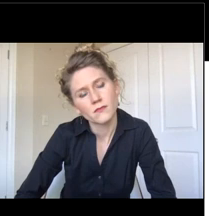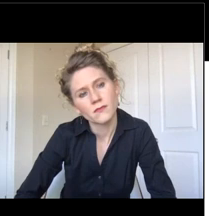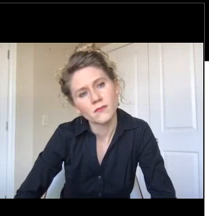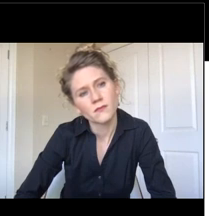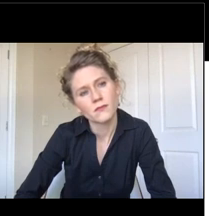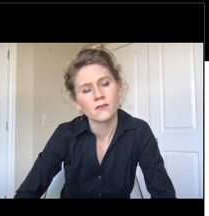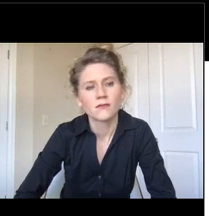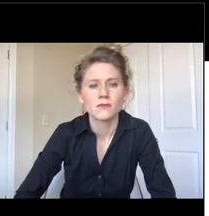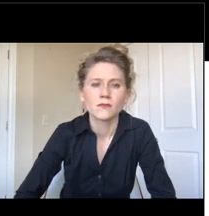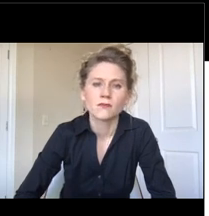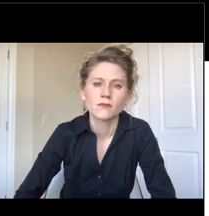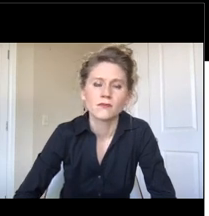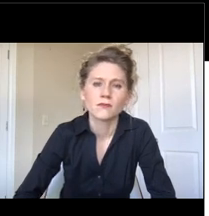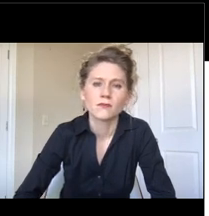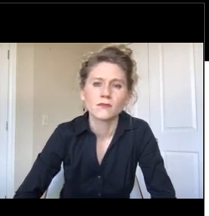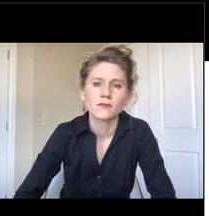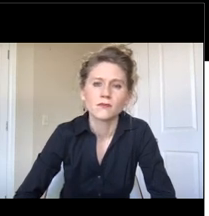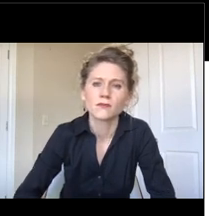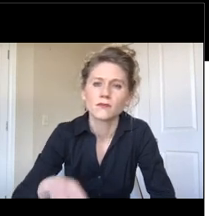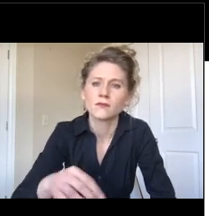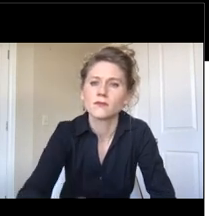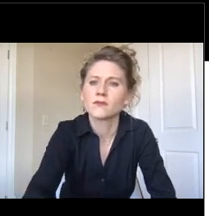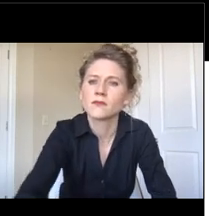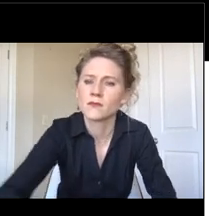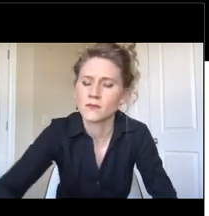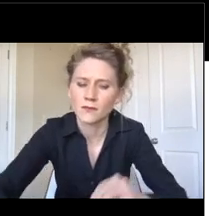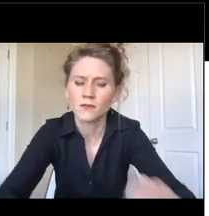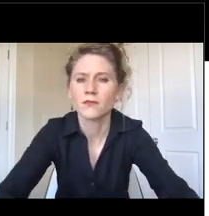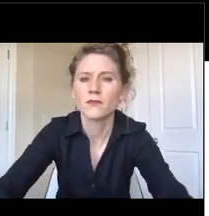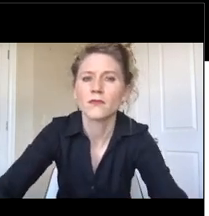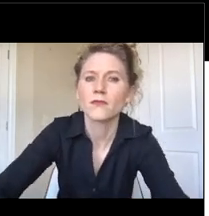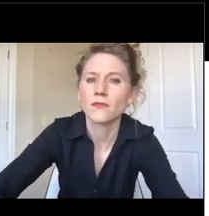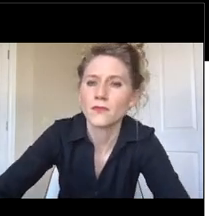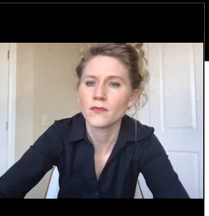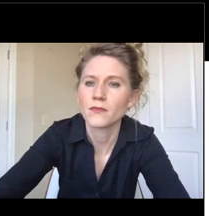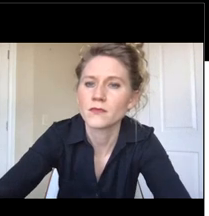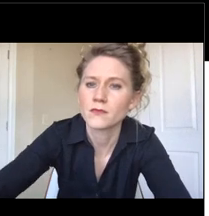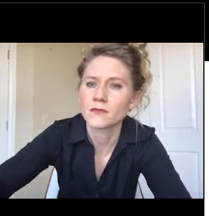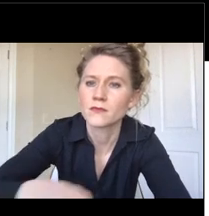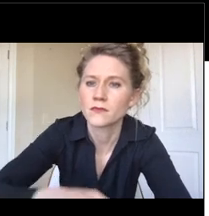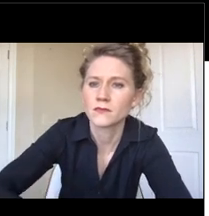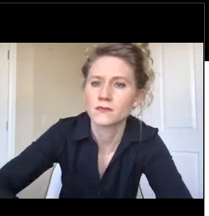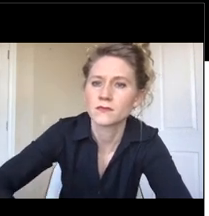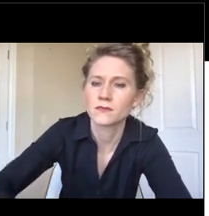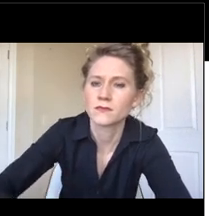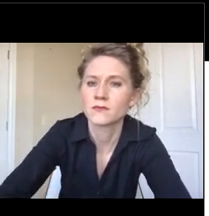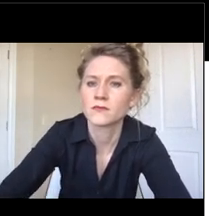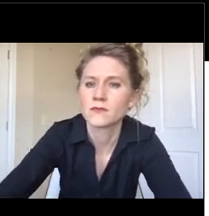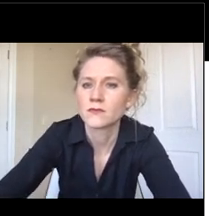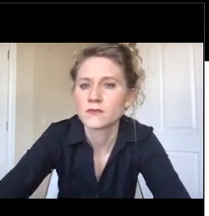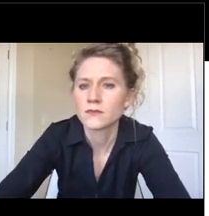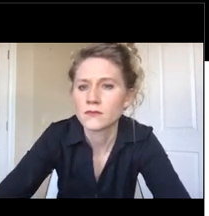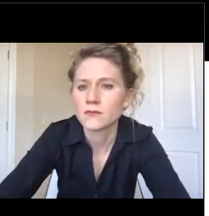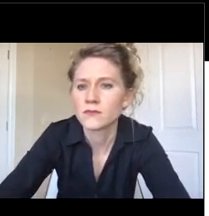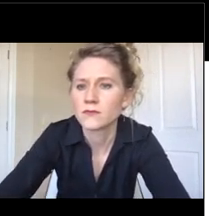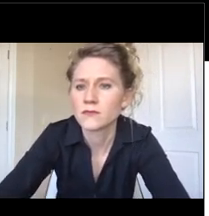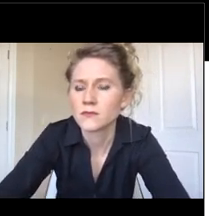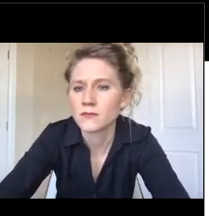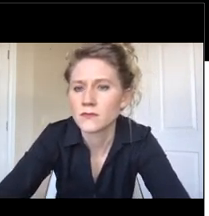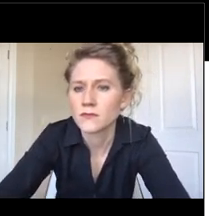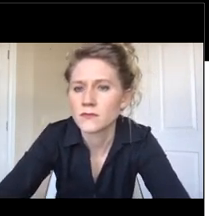to Roadresource here in just a second and kind of walk through some of the tools that can help you to evaluate if you're not as familiar with the treatments